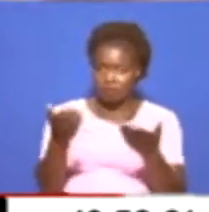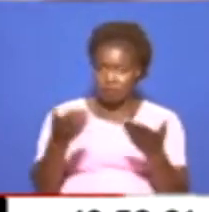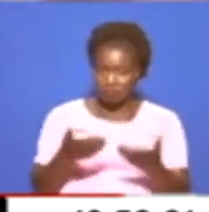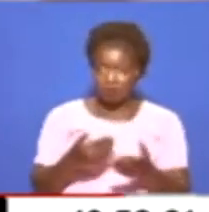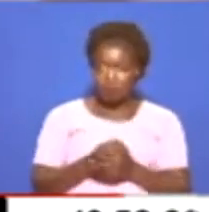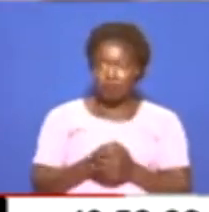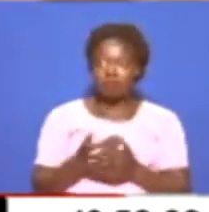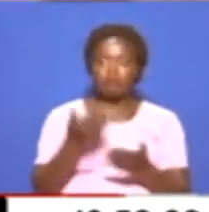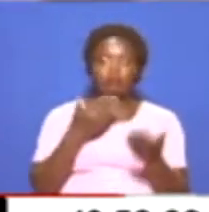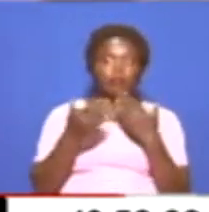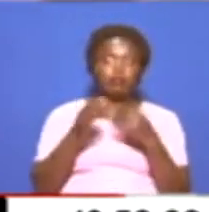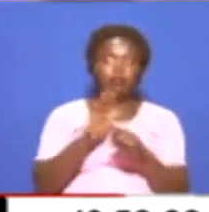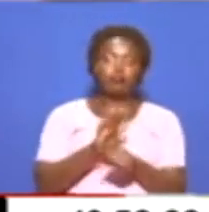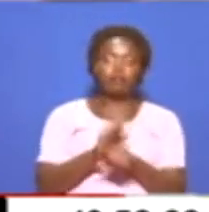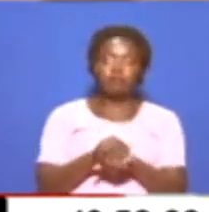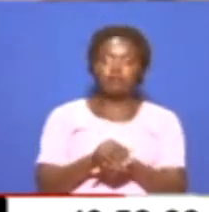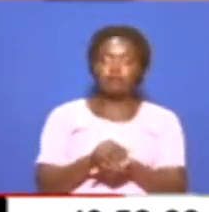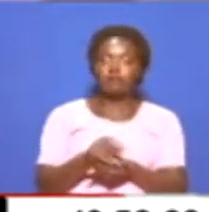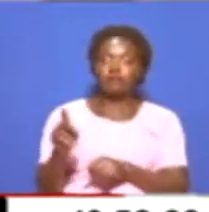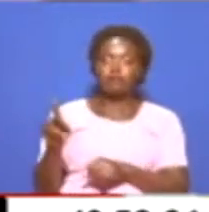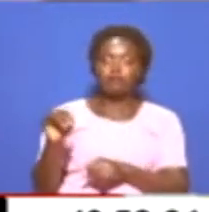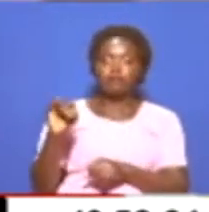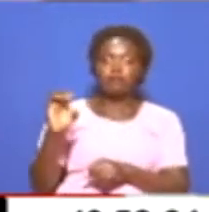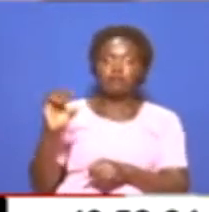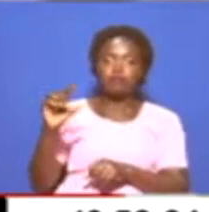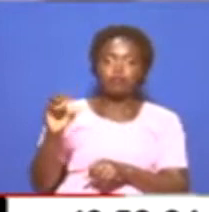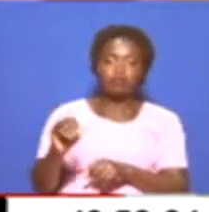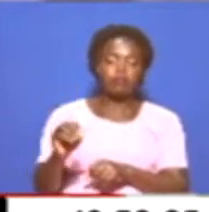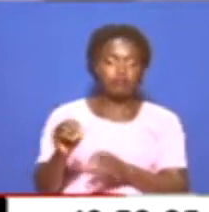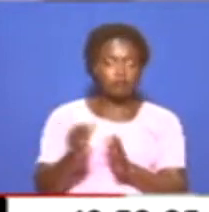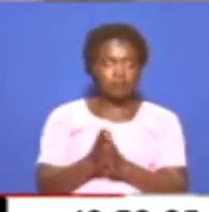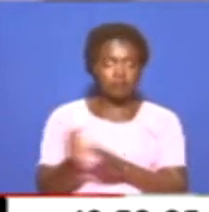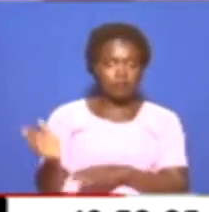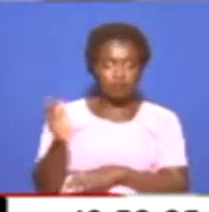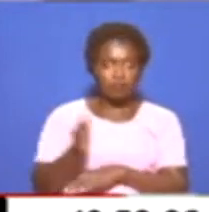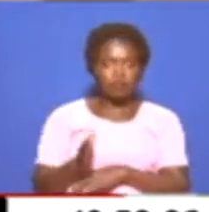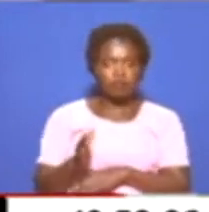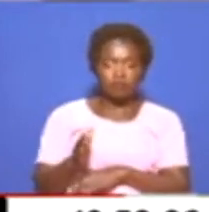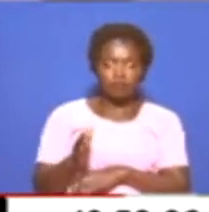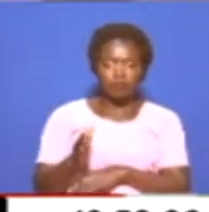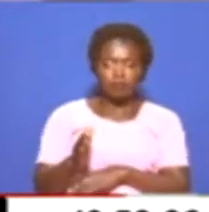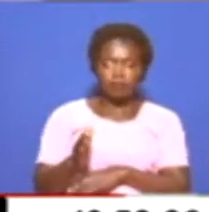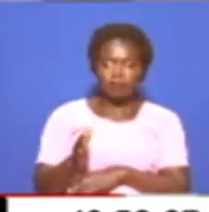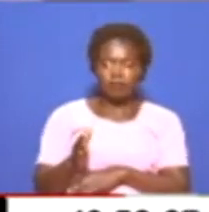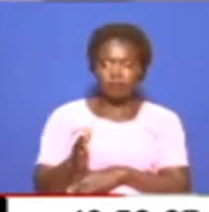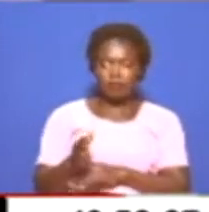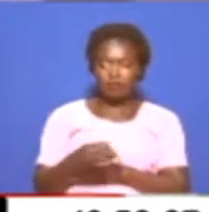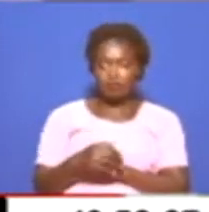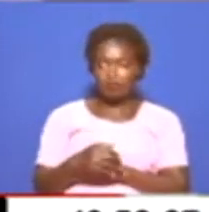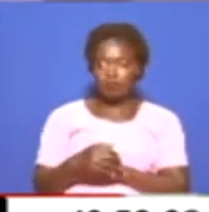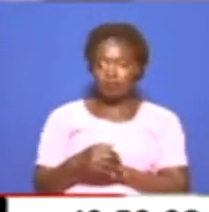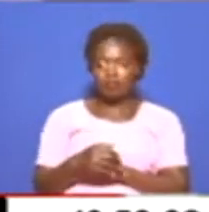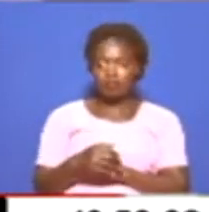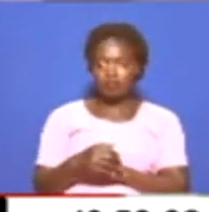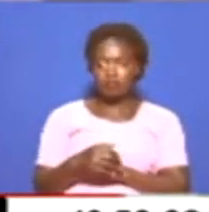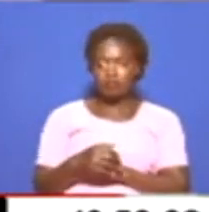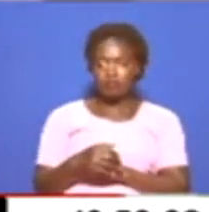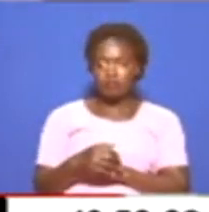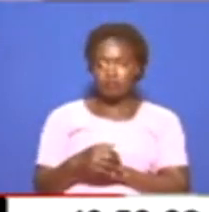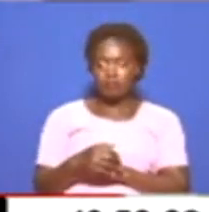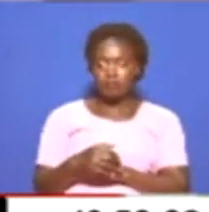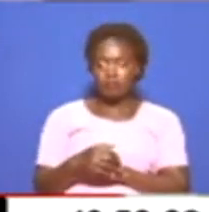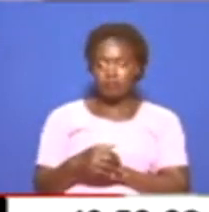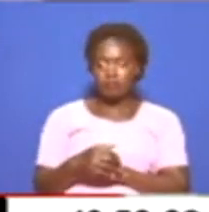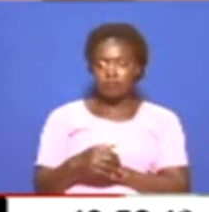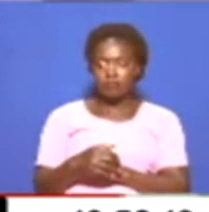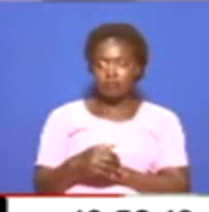so much. That is Diego Ngugi Wilson, who is a governance and also an expert in matters marketing. He's also be